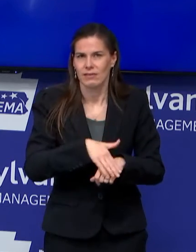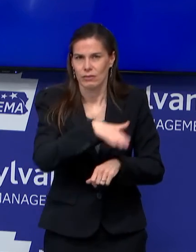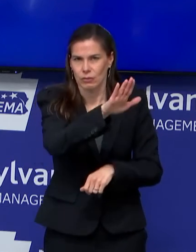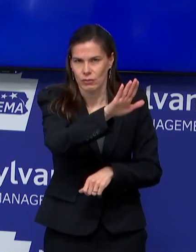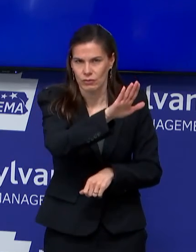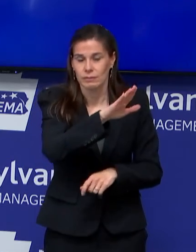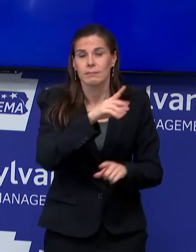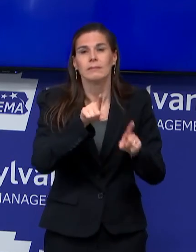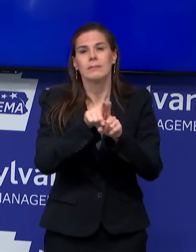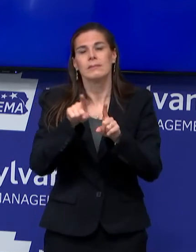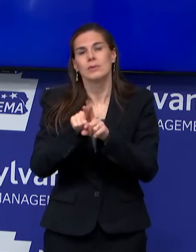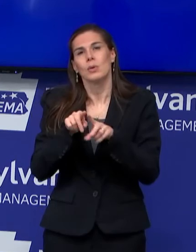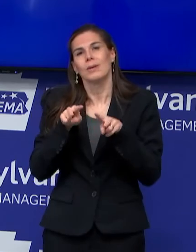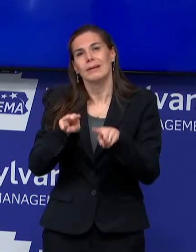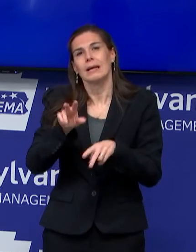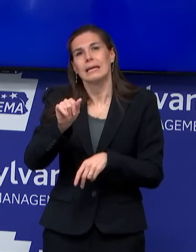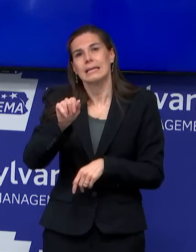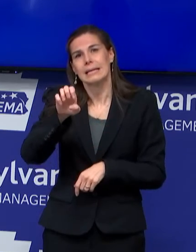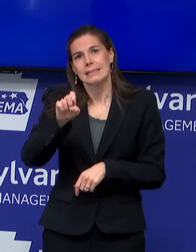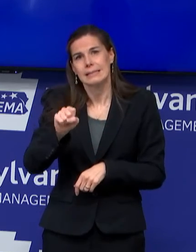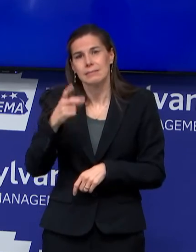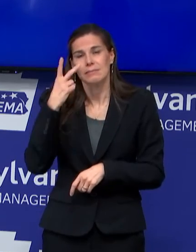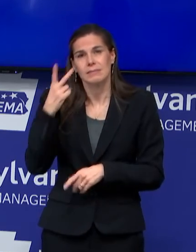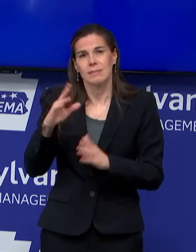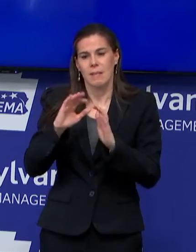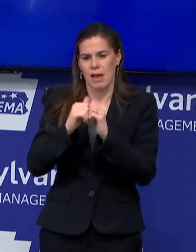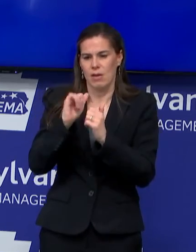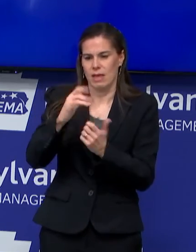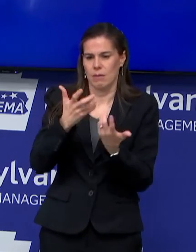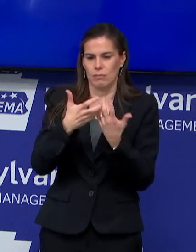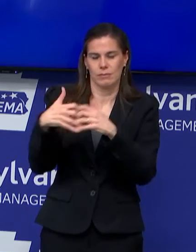cases and death data to understand how that plays into this as well.